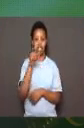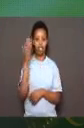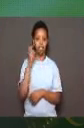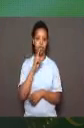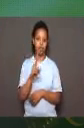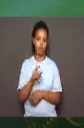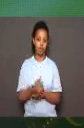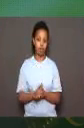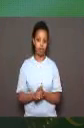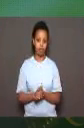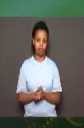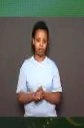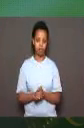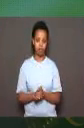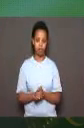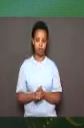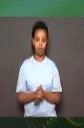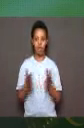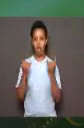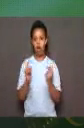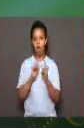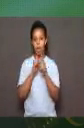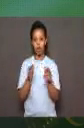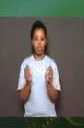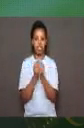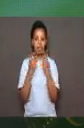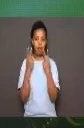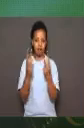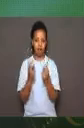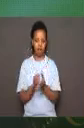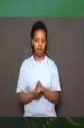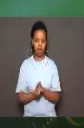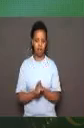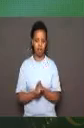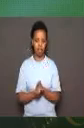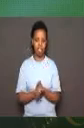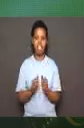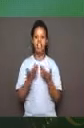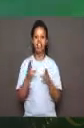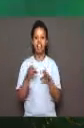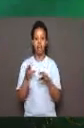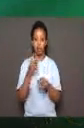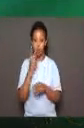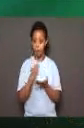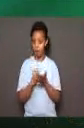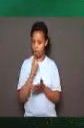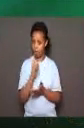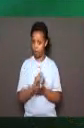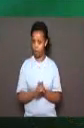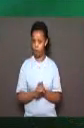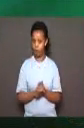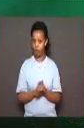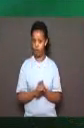you. Let us review the answers to see how you did.